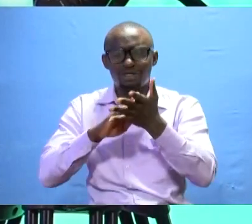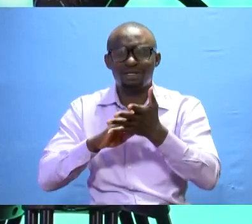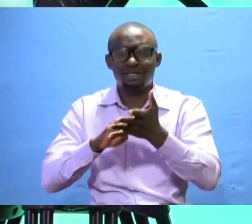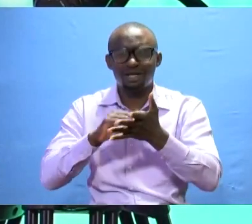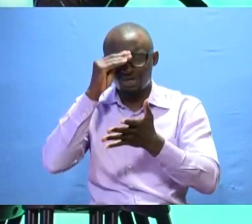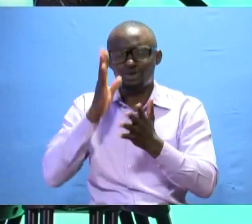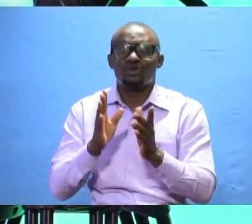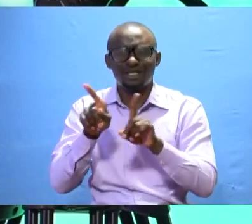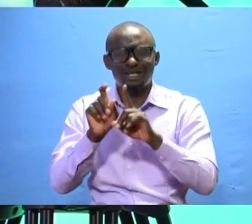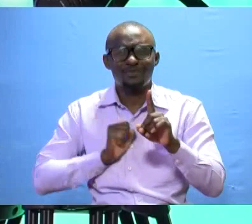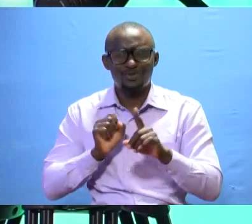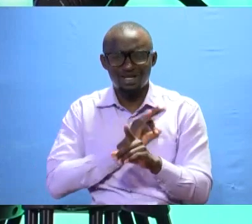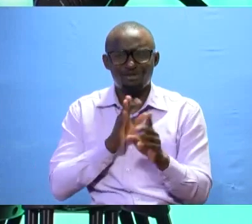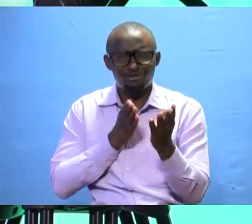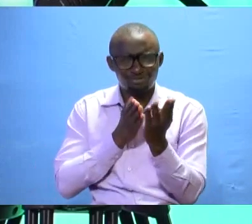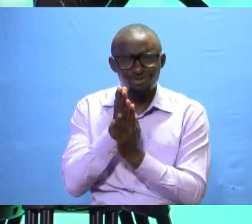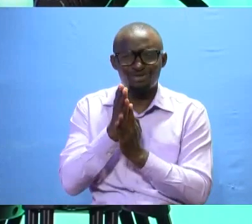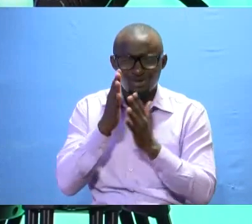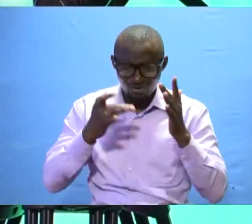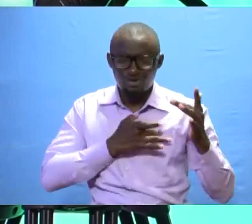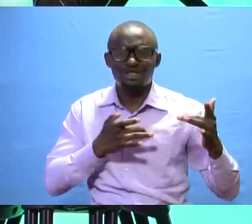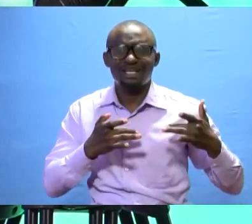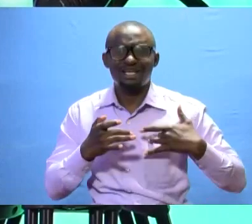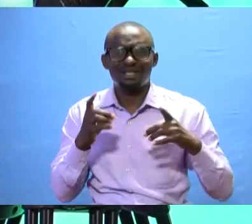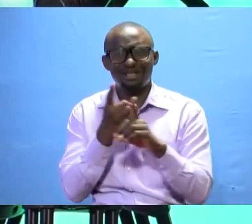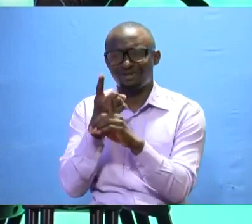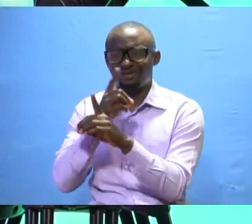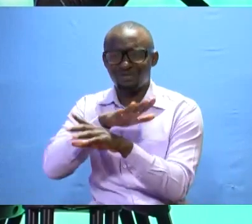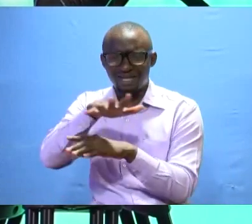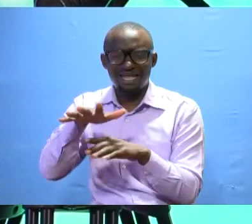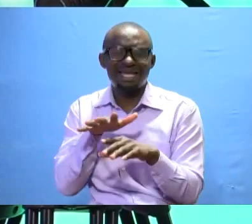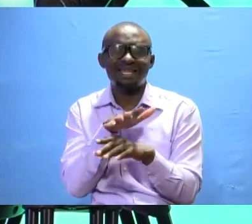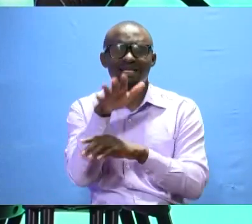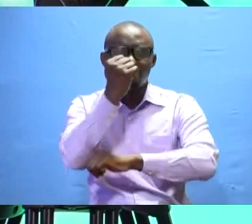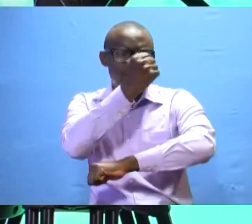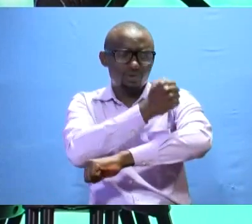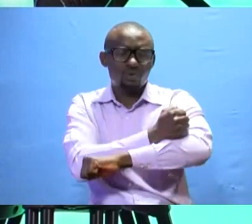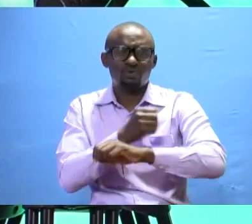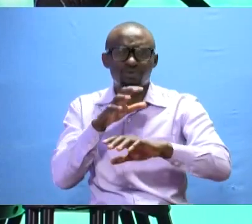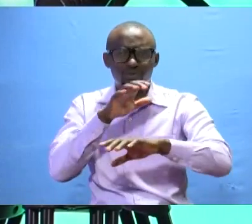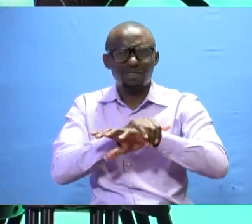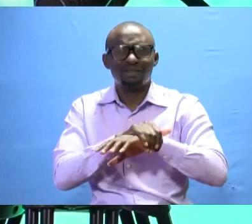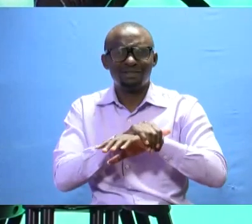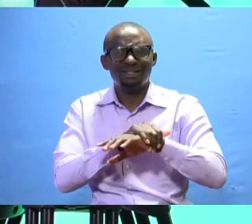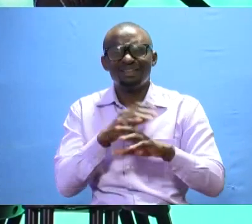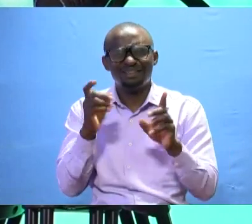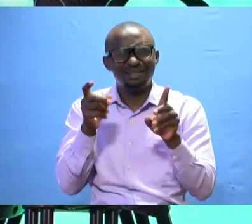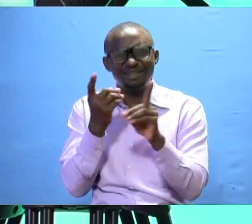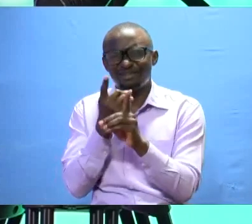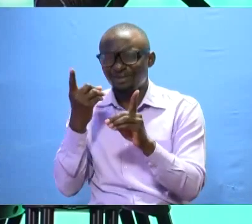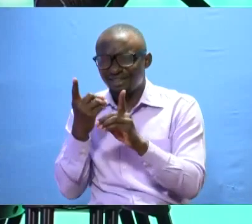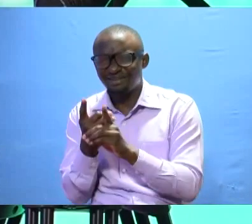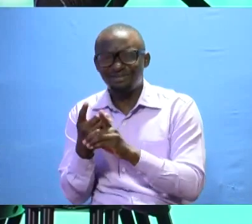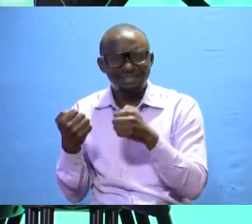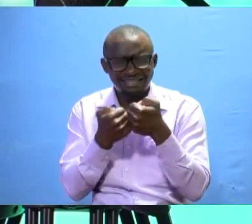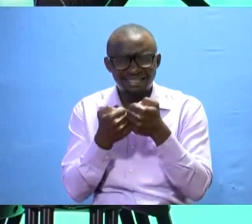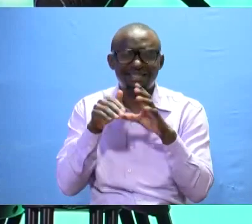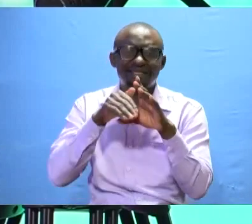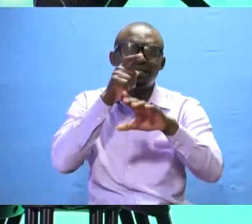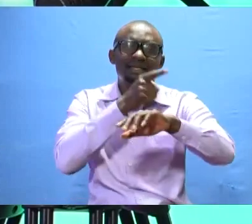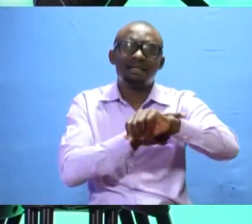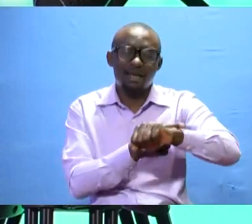artist and a media and communication expert in the 21st century, and we are taking the steps necessary to